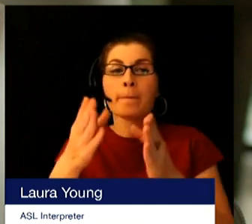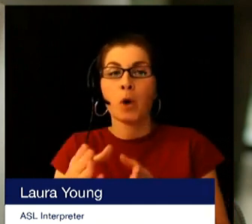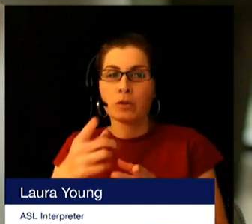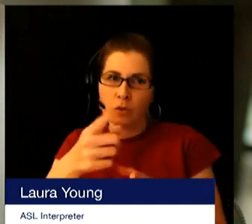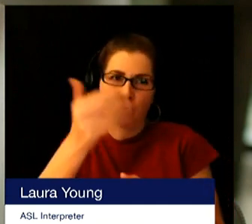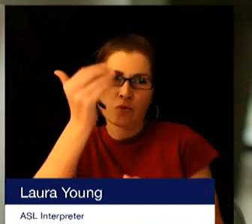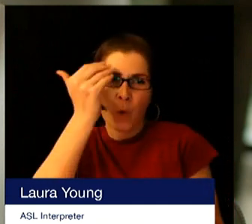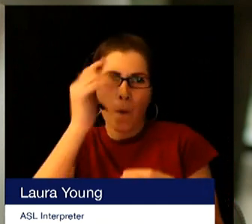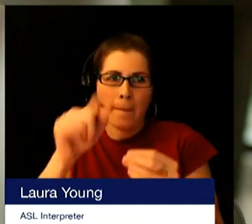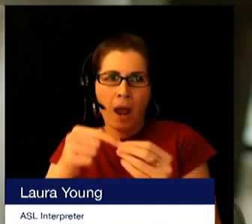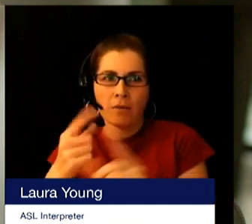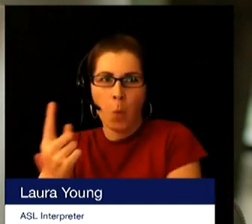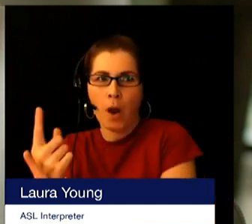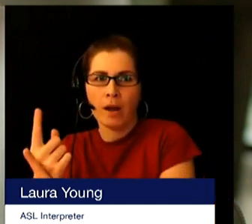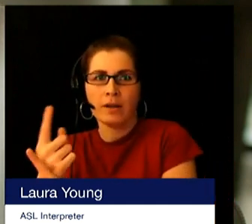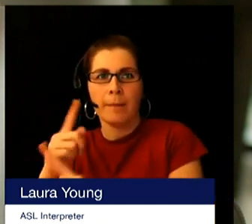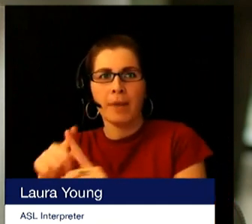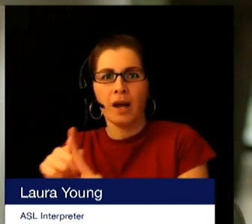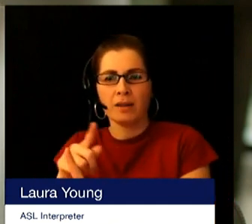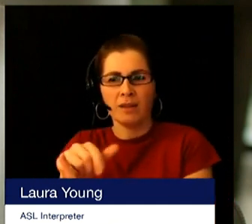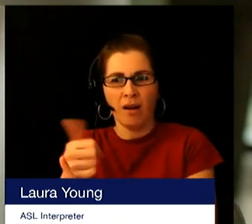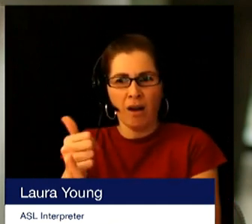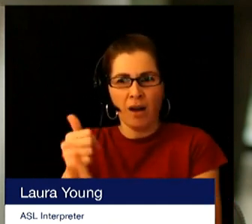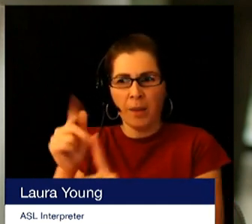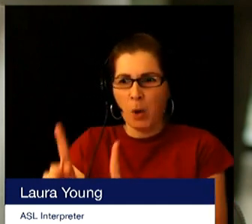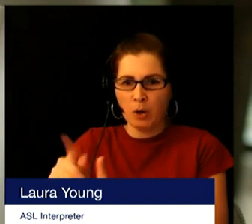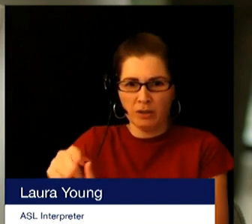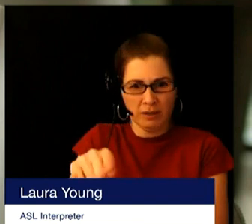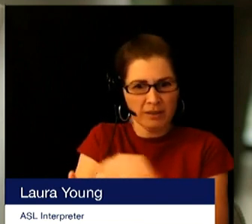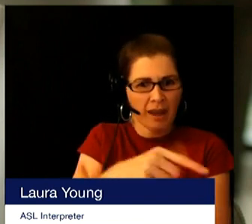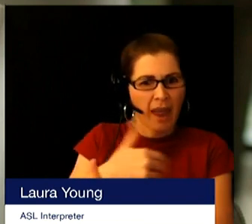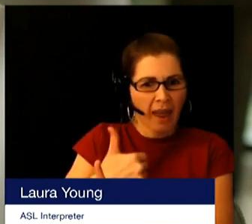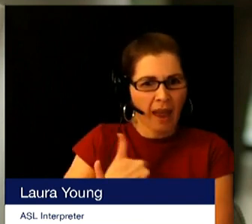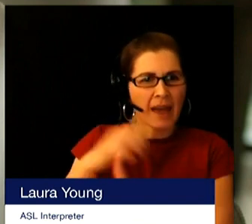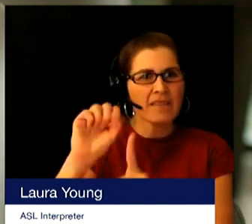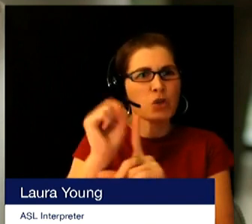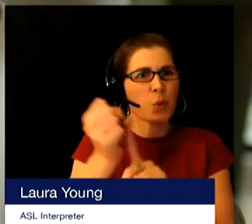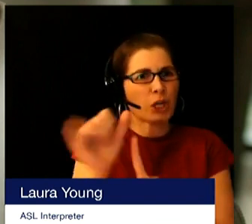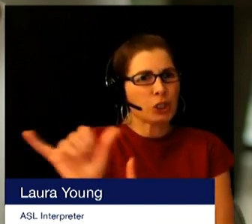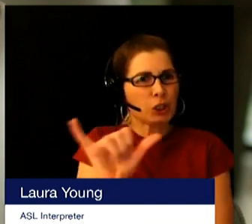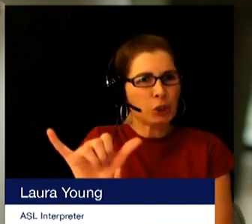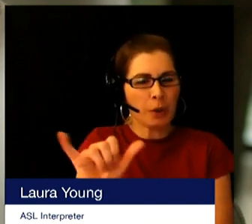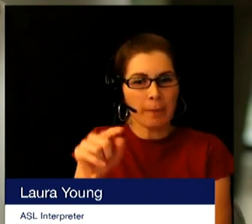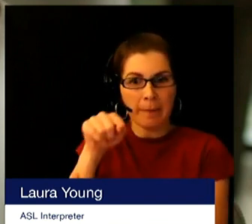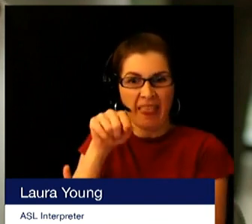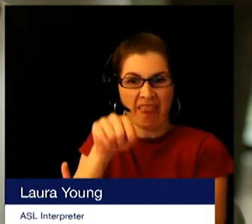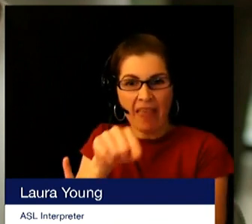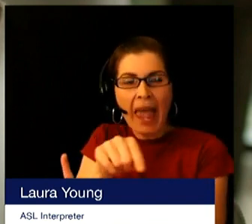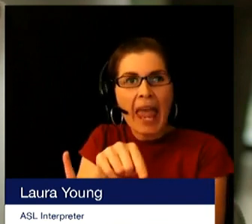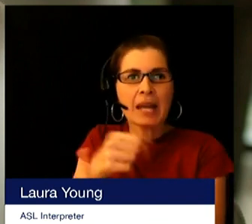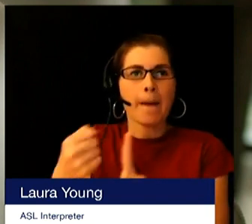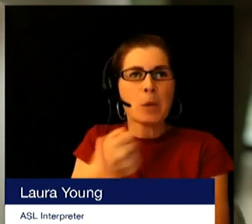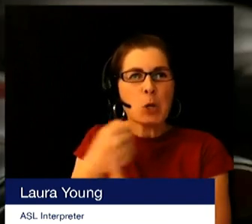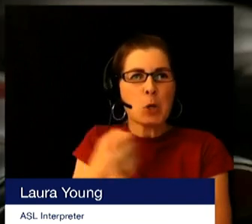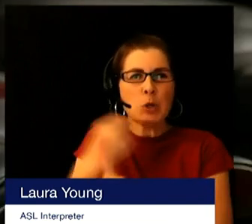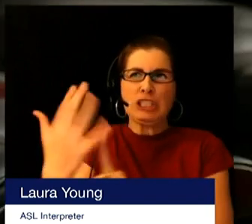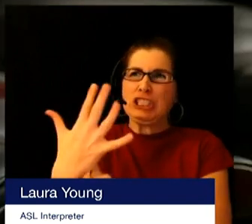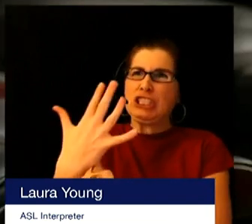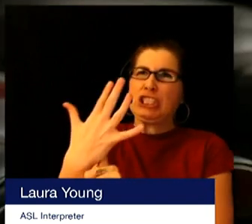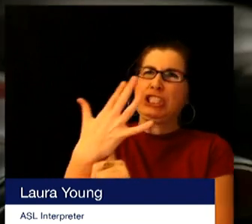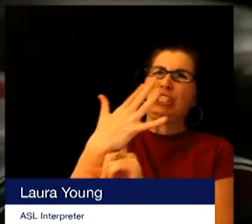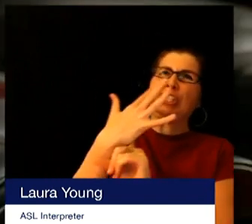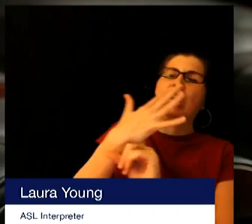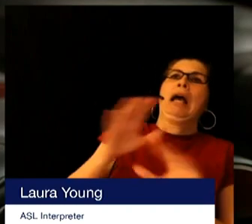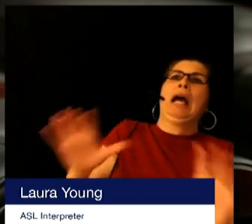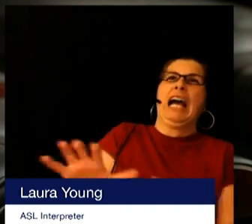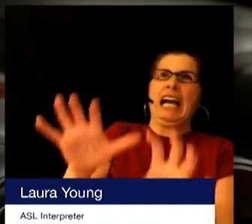other individual has circumstances as well, and it looks like they've been a victim of some things that led them to this path of action. We have